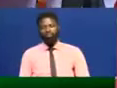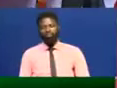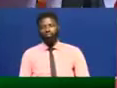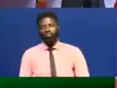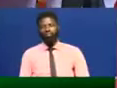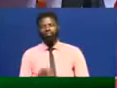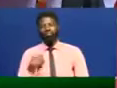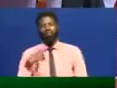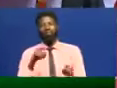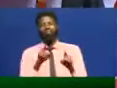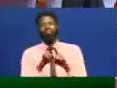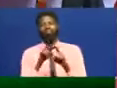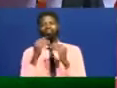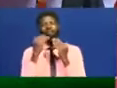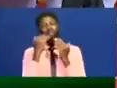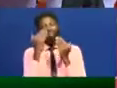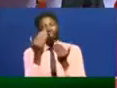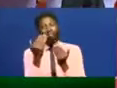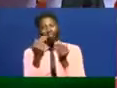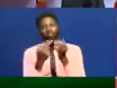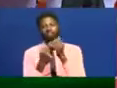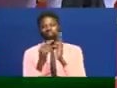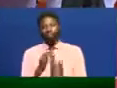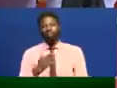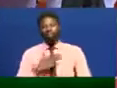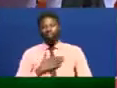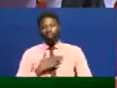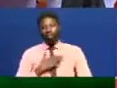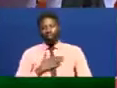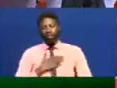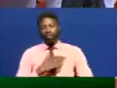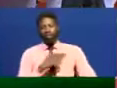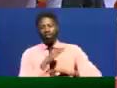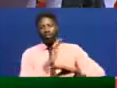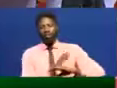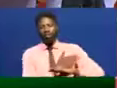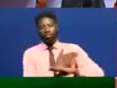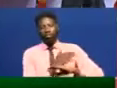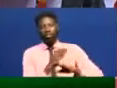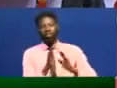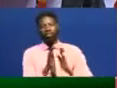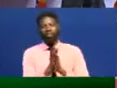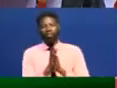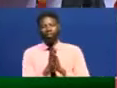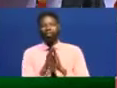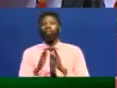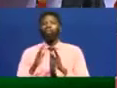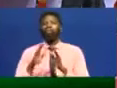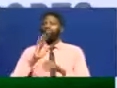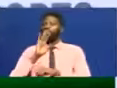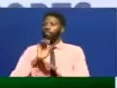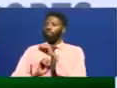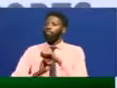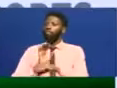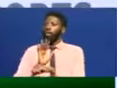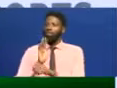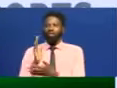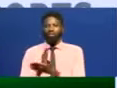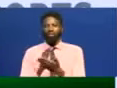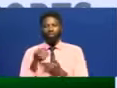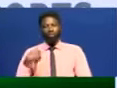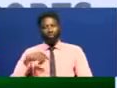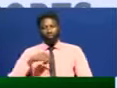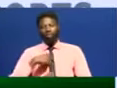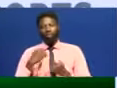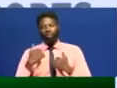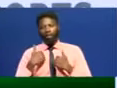I also thank our partners in the film and music sector. We have had some incredible journey in the film